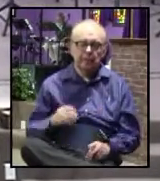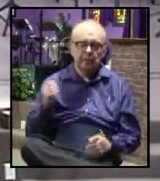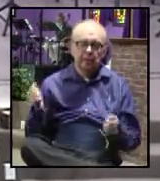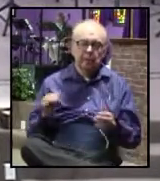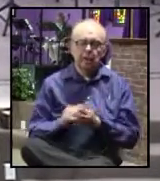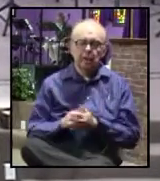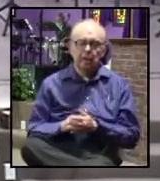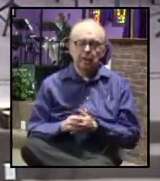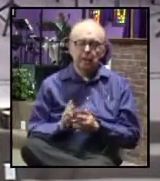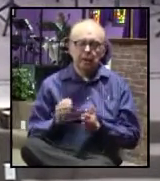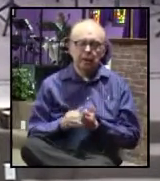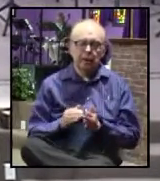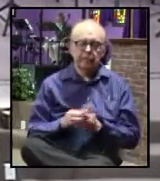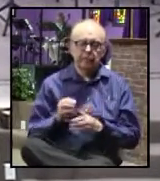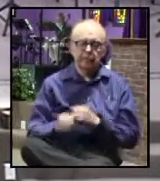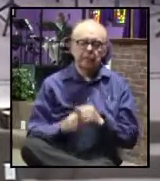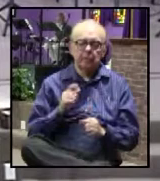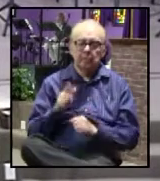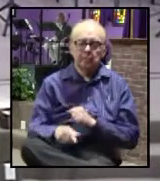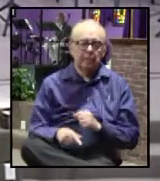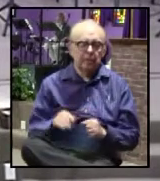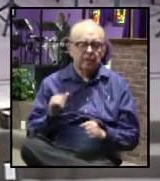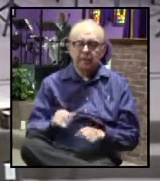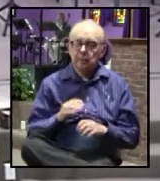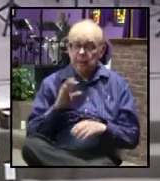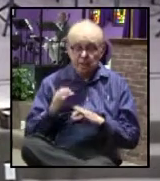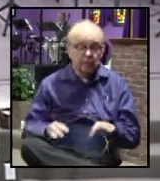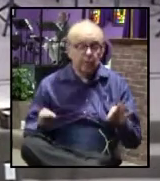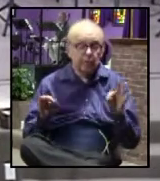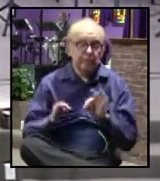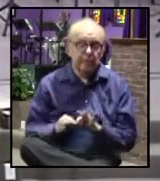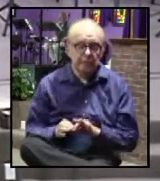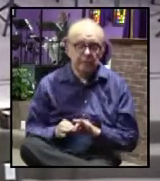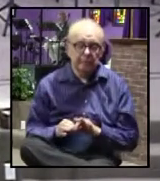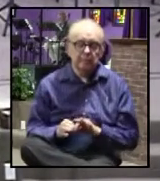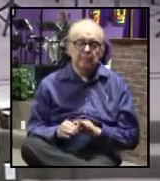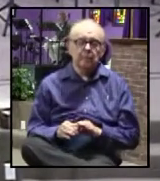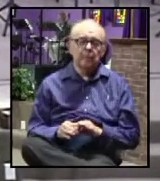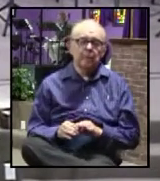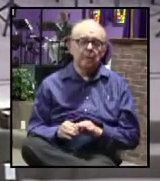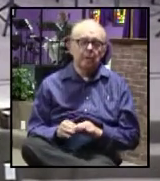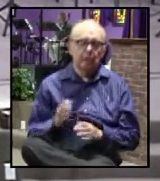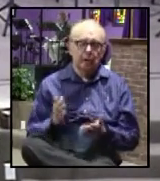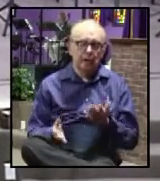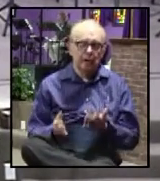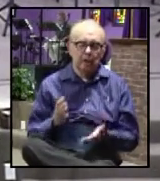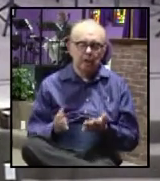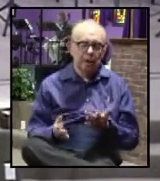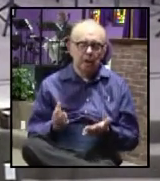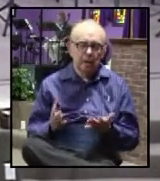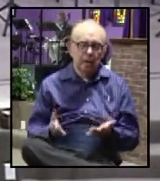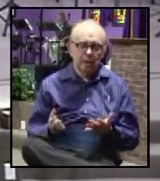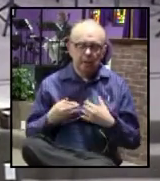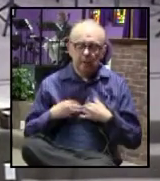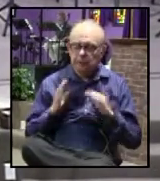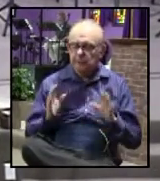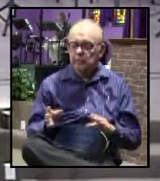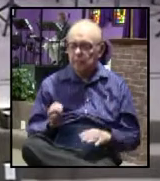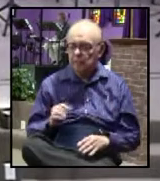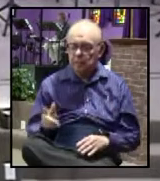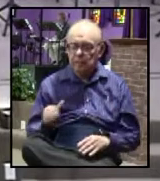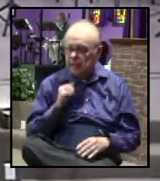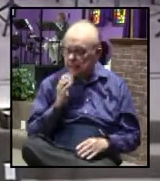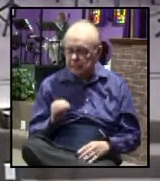celebrating this thousands of years later. It's still a big deal. So there's probably a buzz. It's a great meal. This isn't just